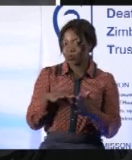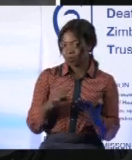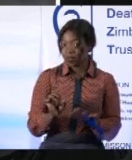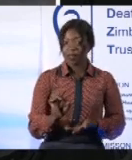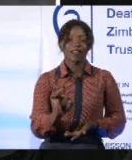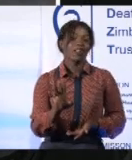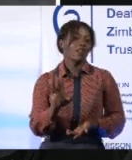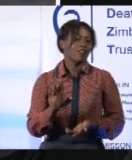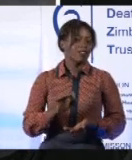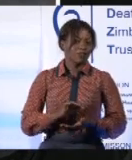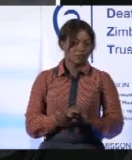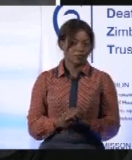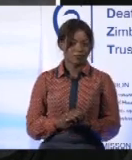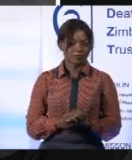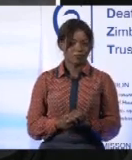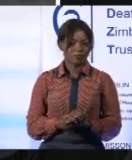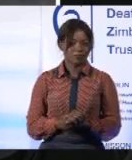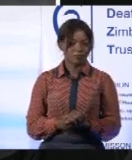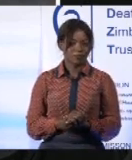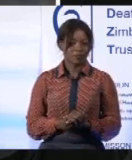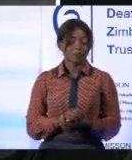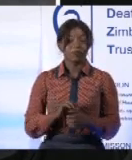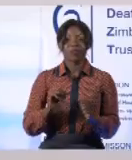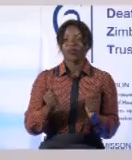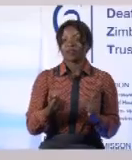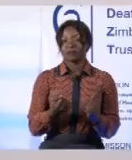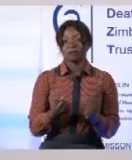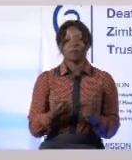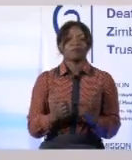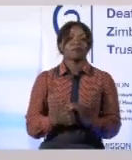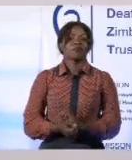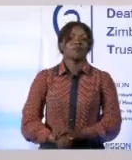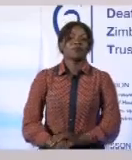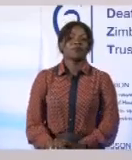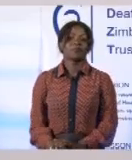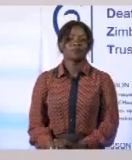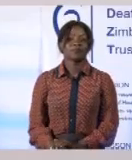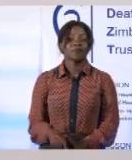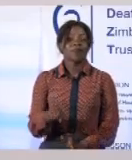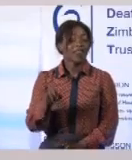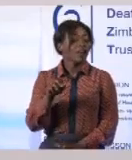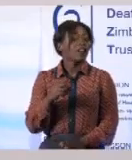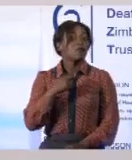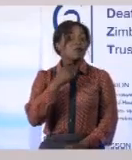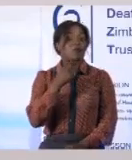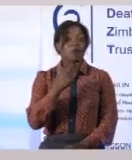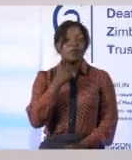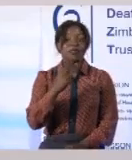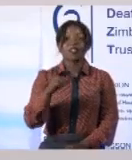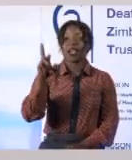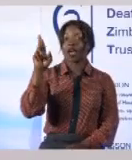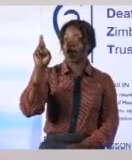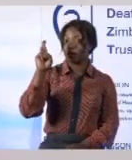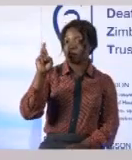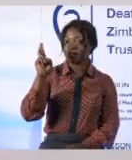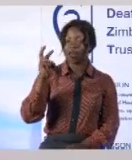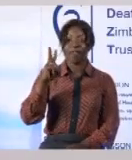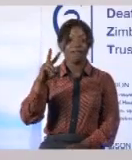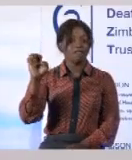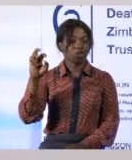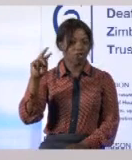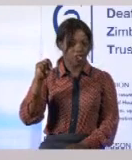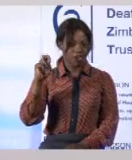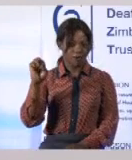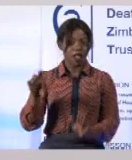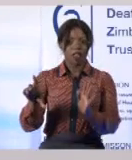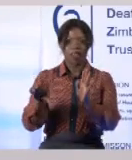holistically and against the Charter for Human Rights? That was the voice of Rumbidzai Venge, just opening our minds up